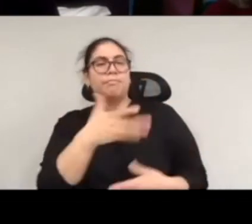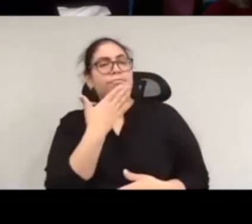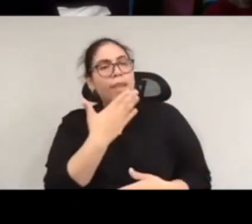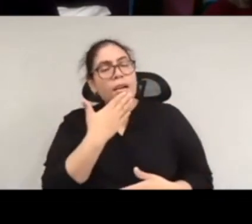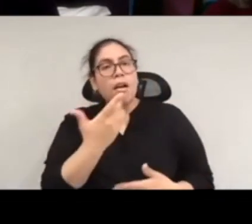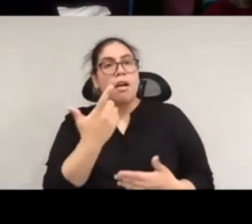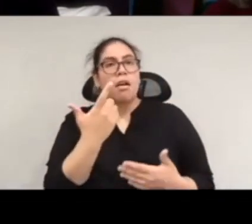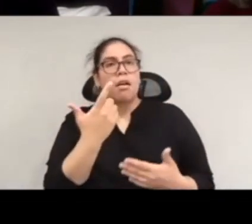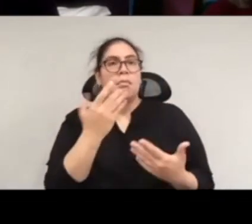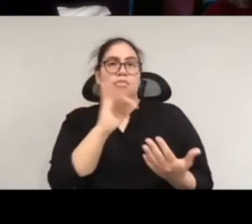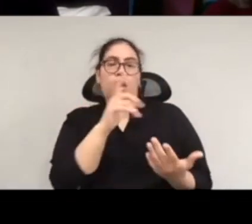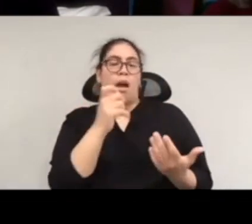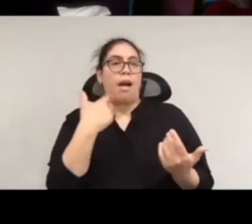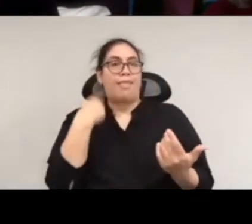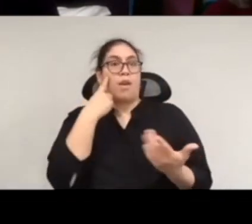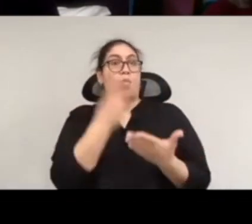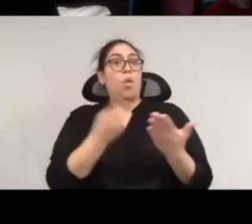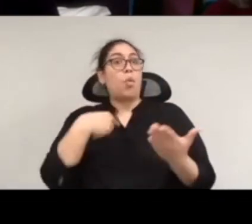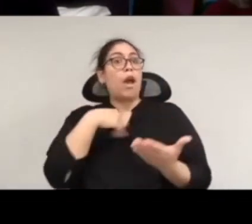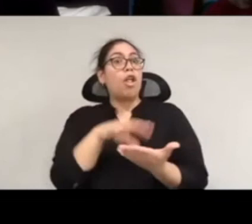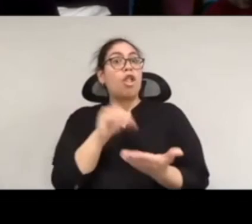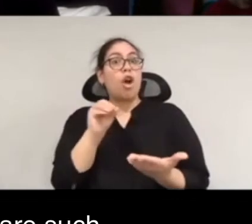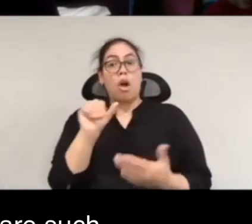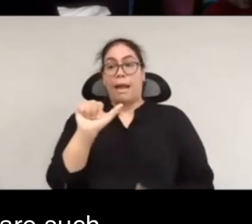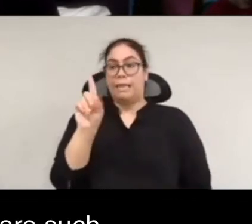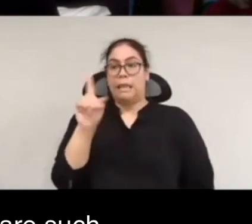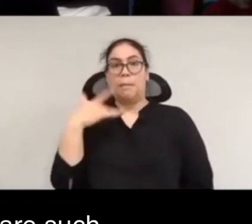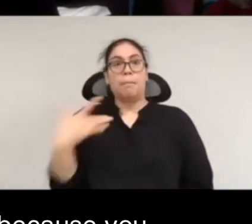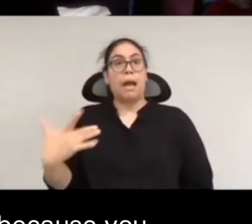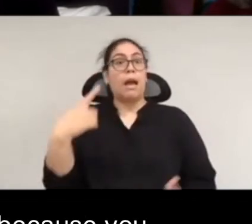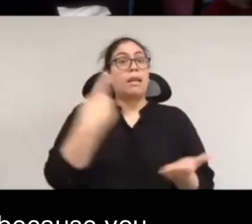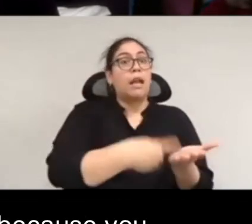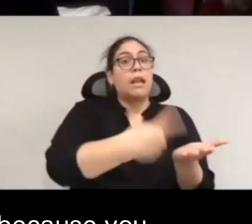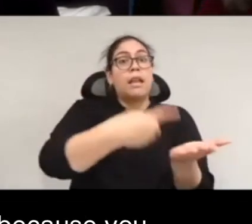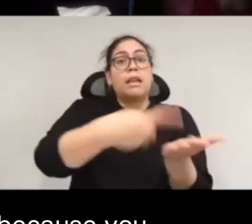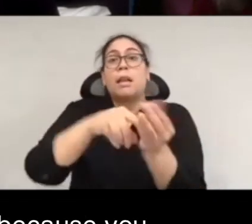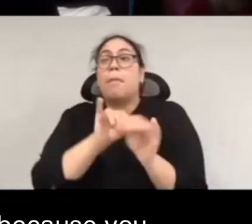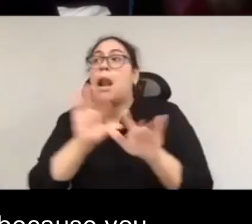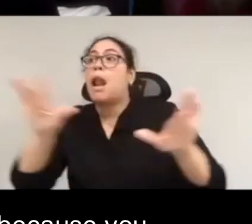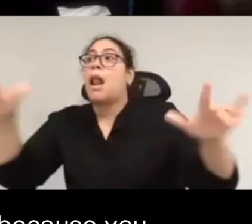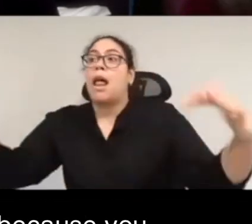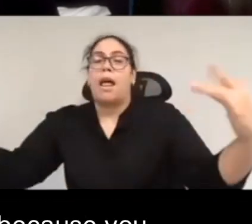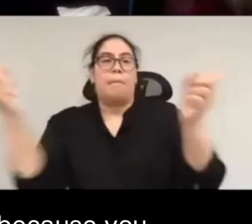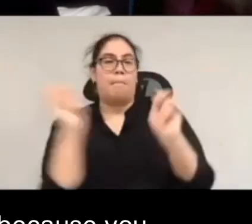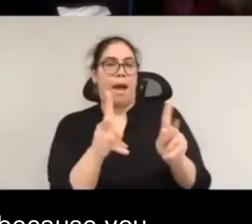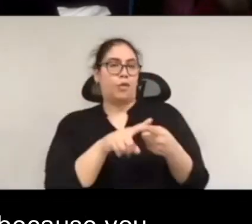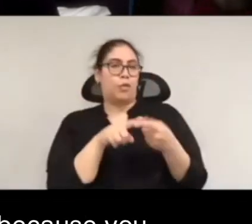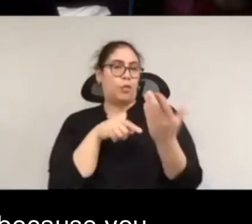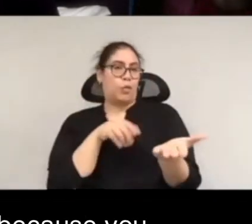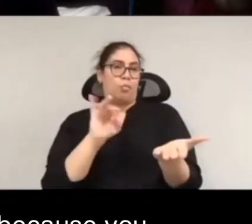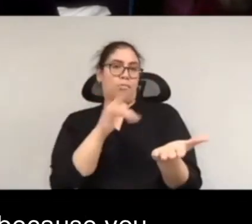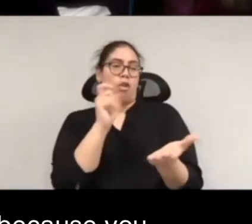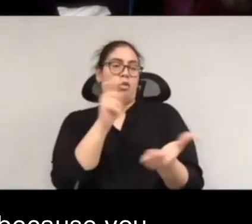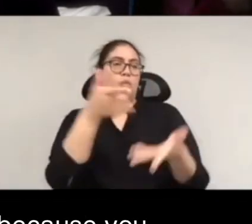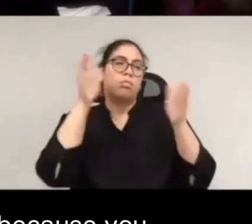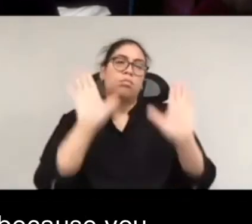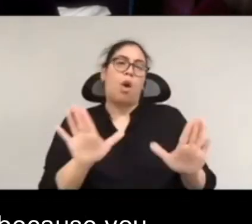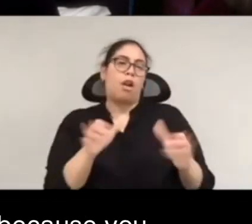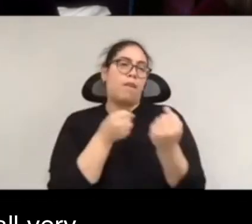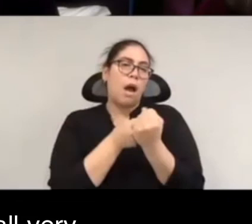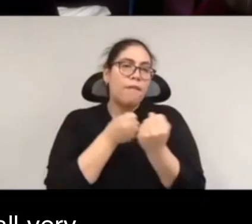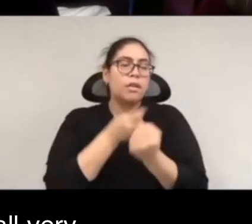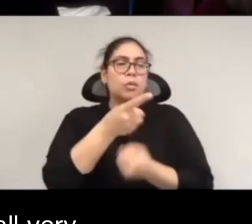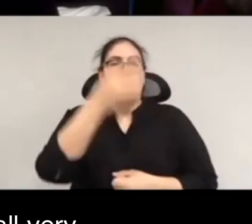all things audio description ultimately lead back to you, Michelle, because you are such an advocate and because you know everyone